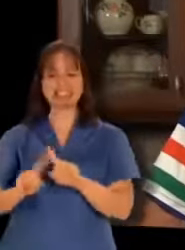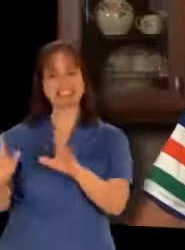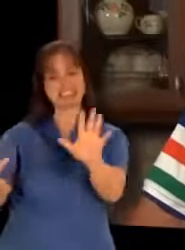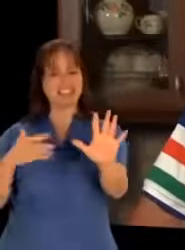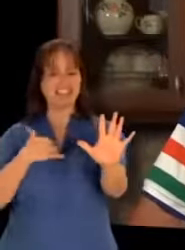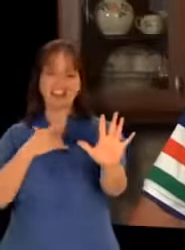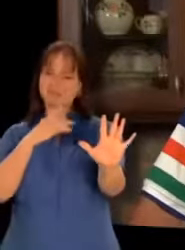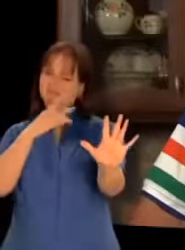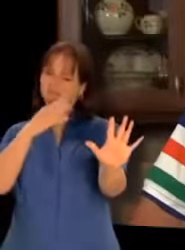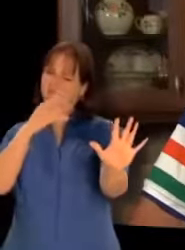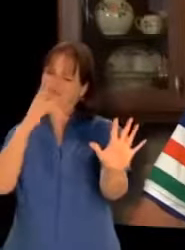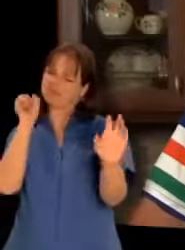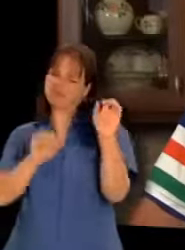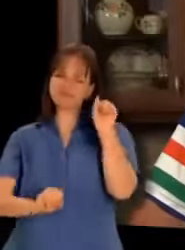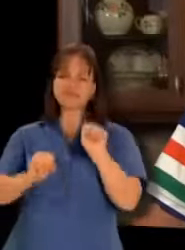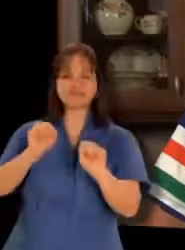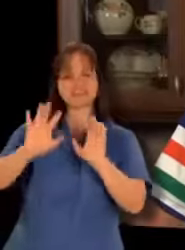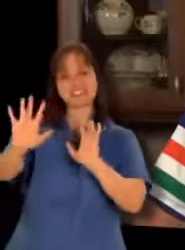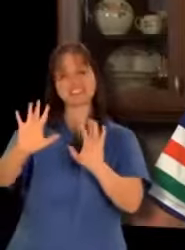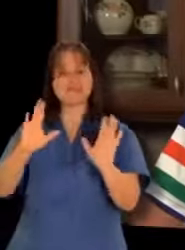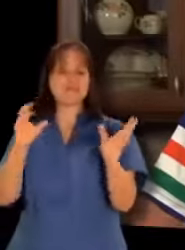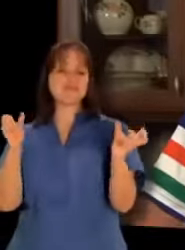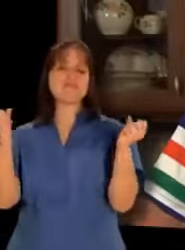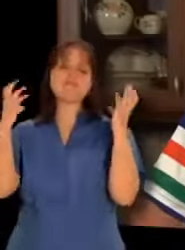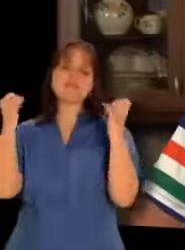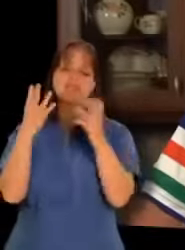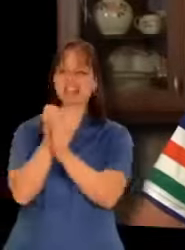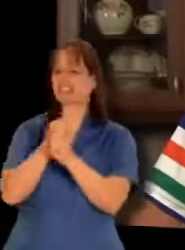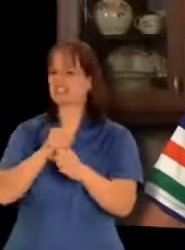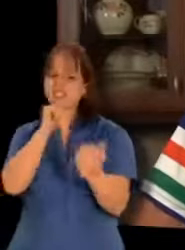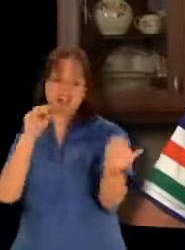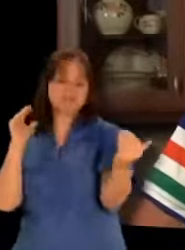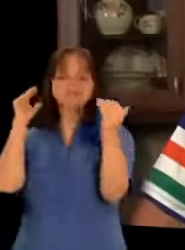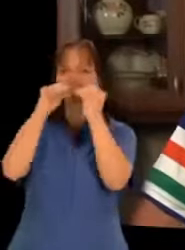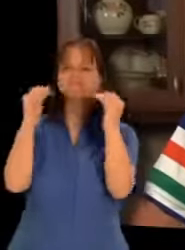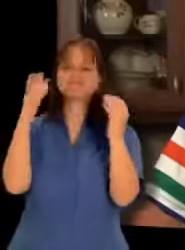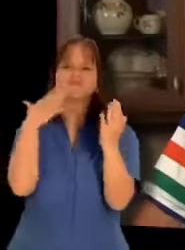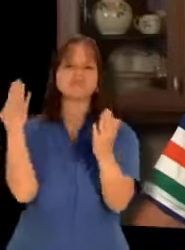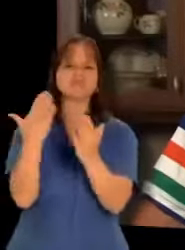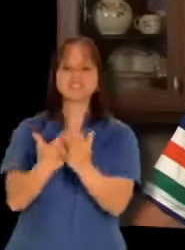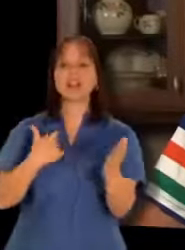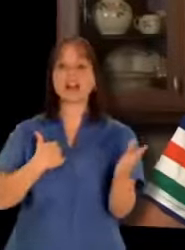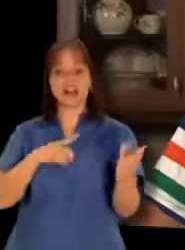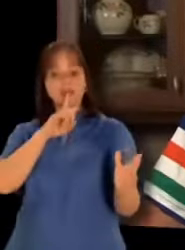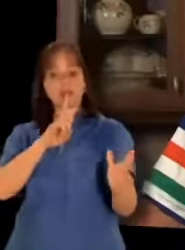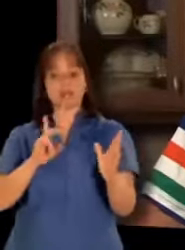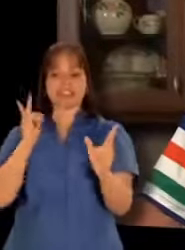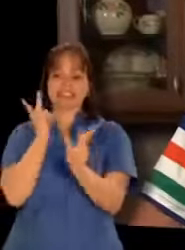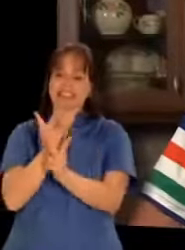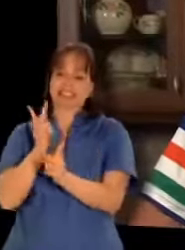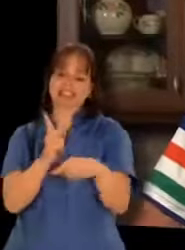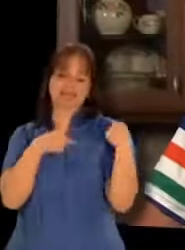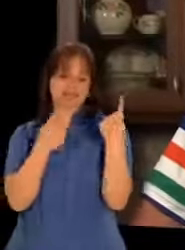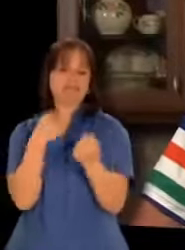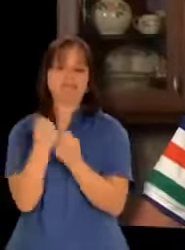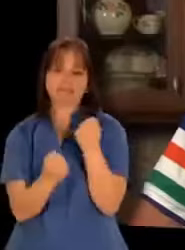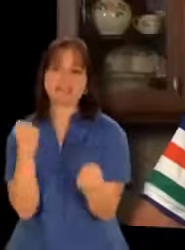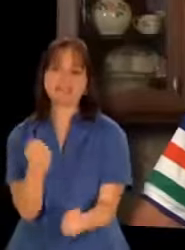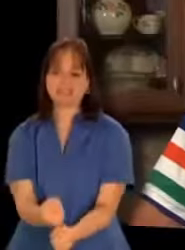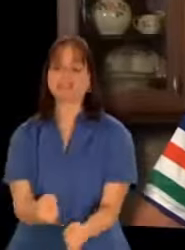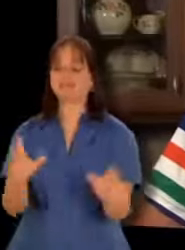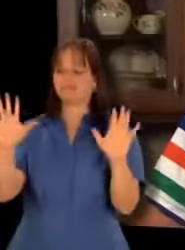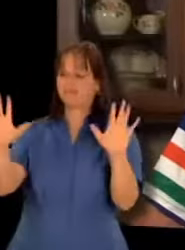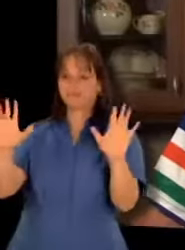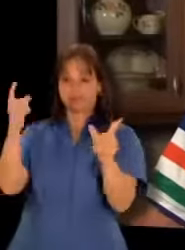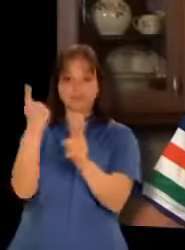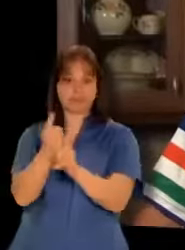I'm always skeptical, as many of the products are just not what they're cracked up to be. I've been very conservative over the years.